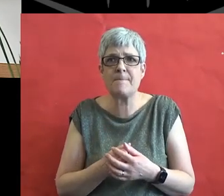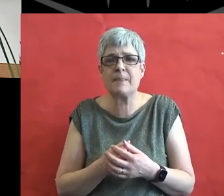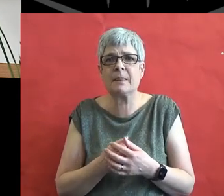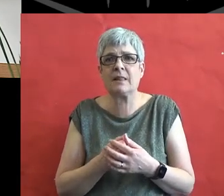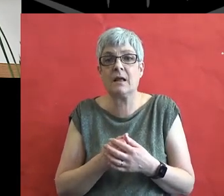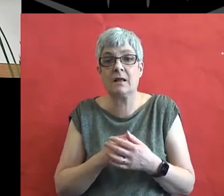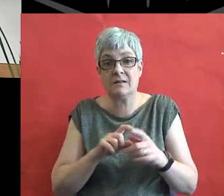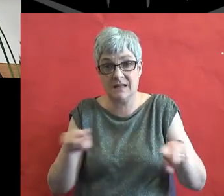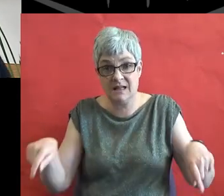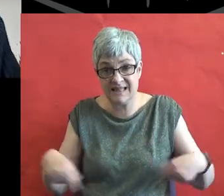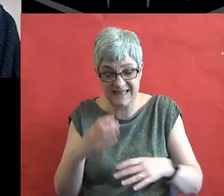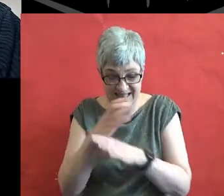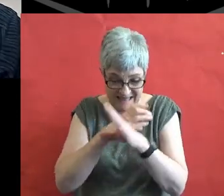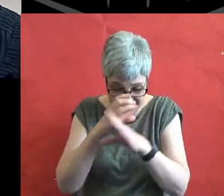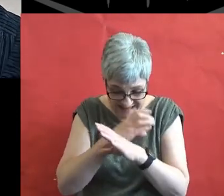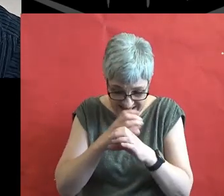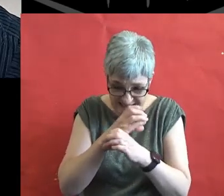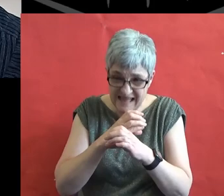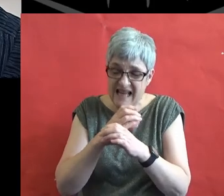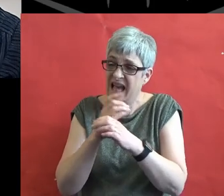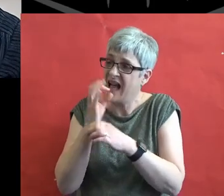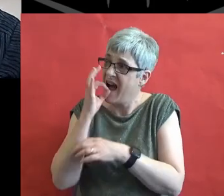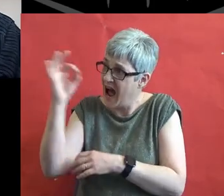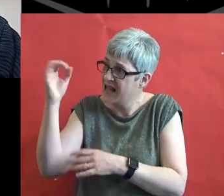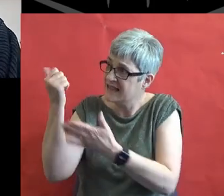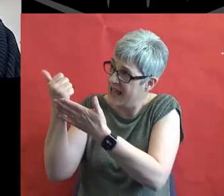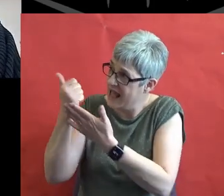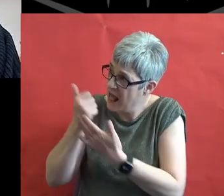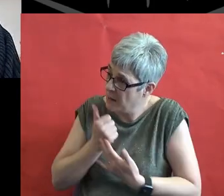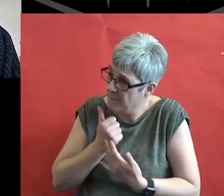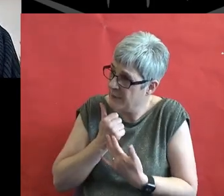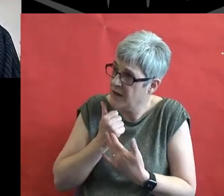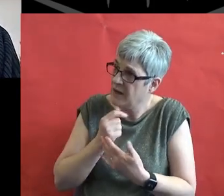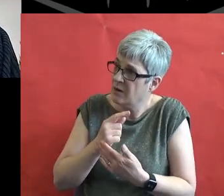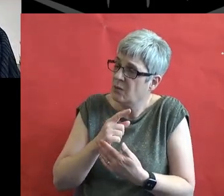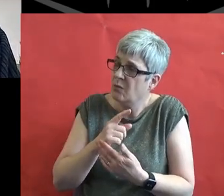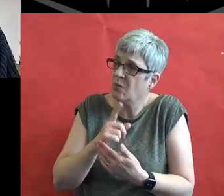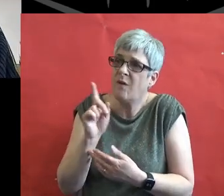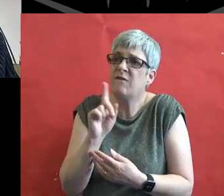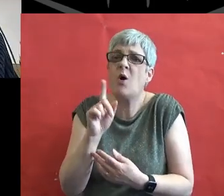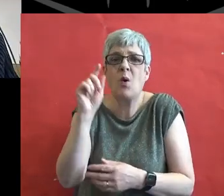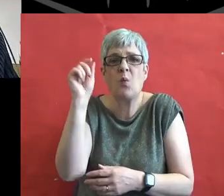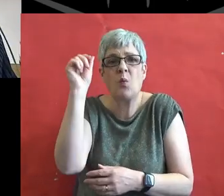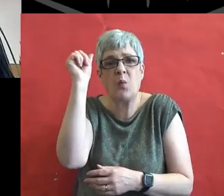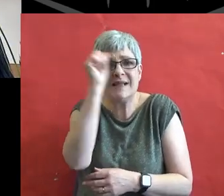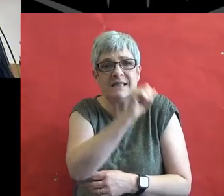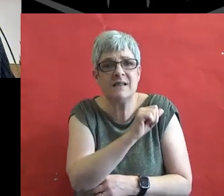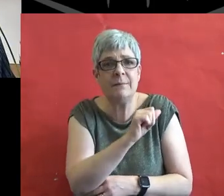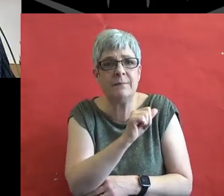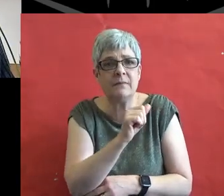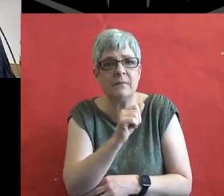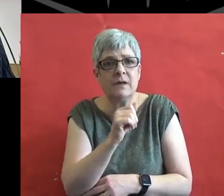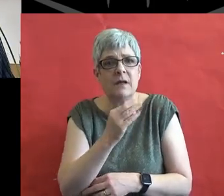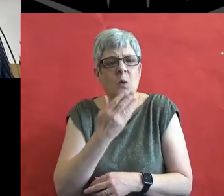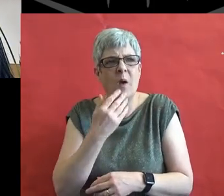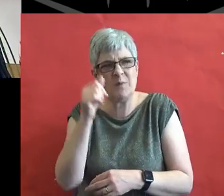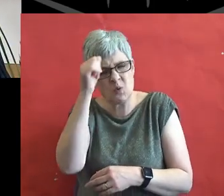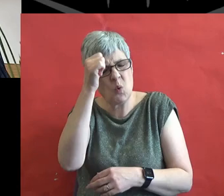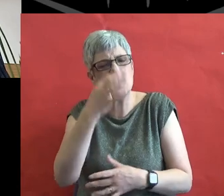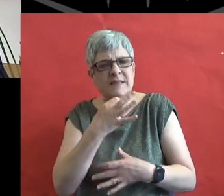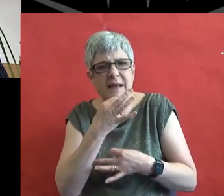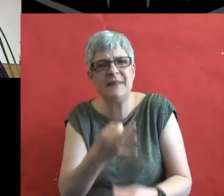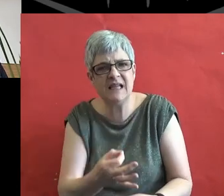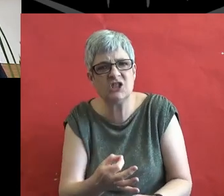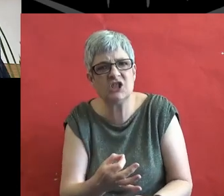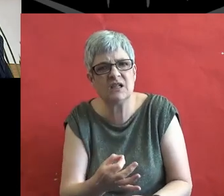Let us seek and ask God's help for wisdom to know when we are being tempted, when we are